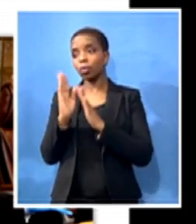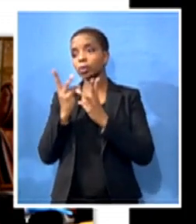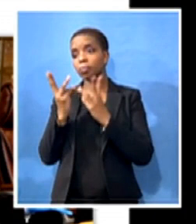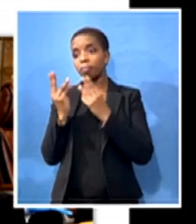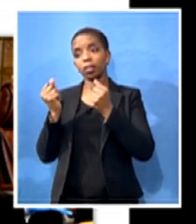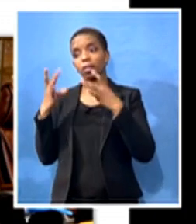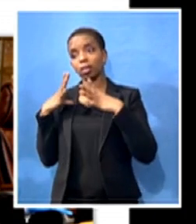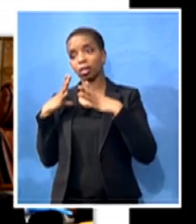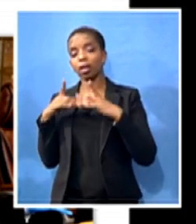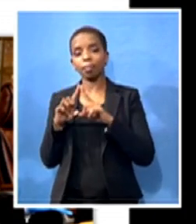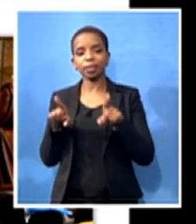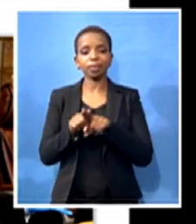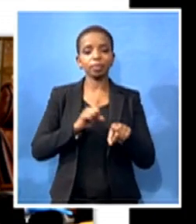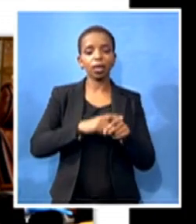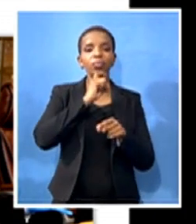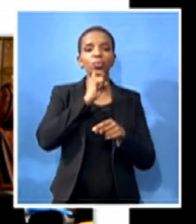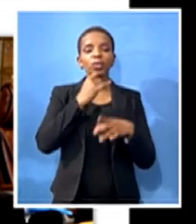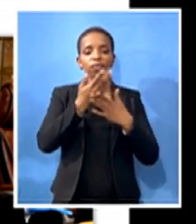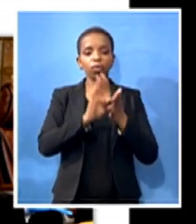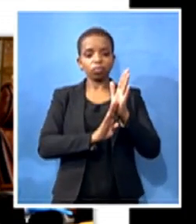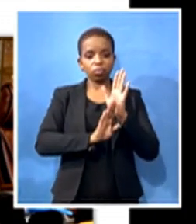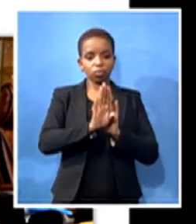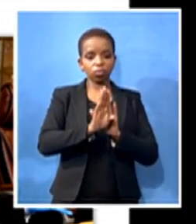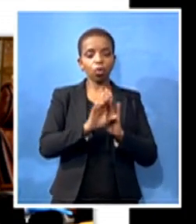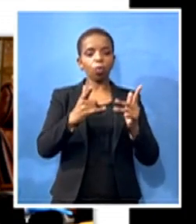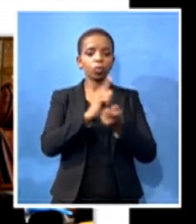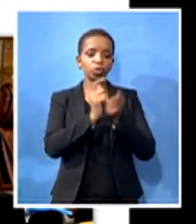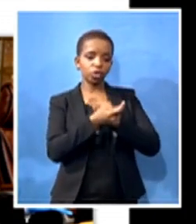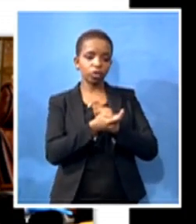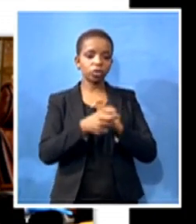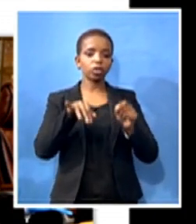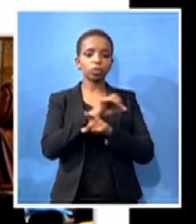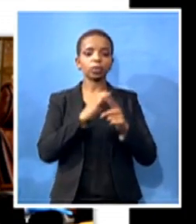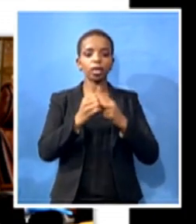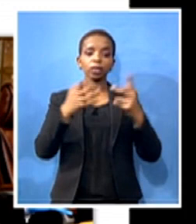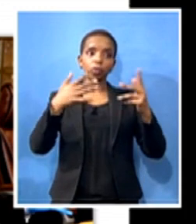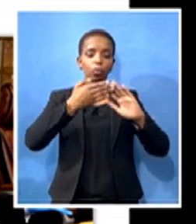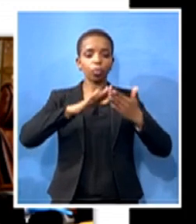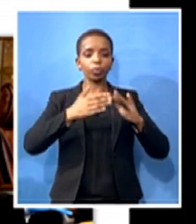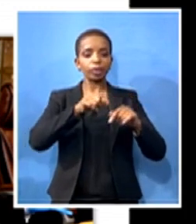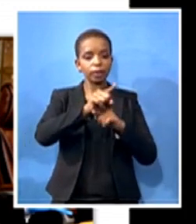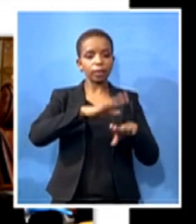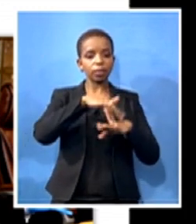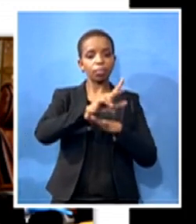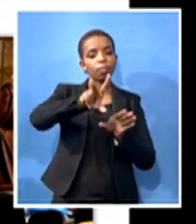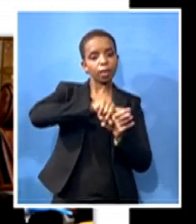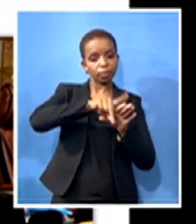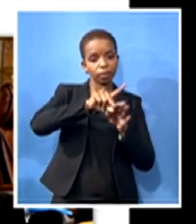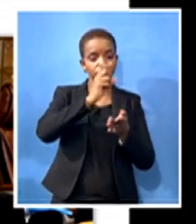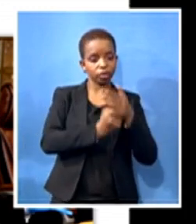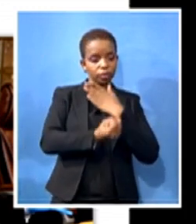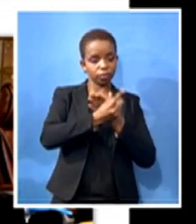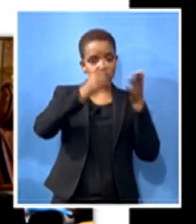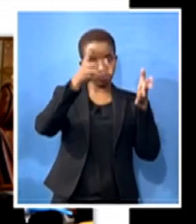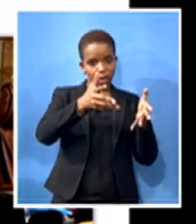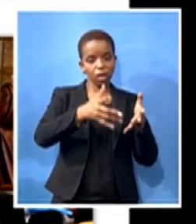or change society. And this is where civic participation comes into it. And as the president